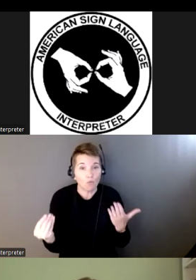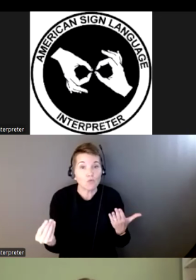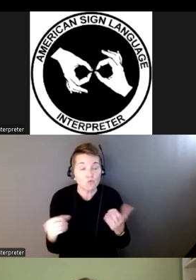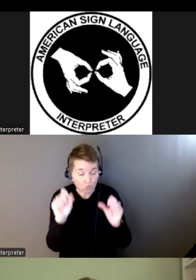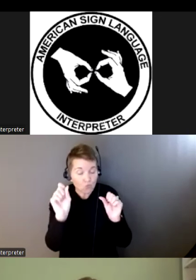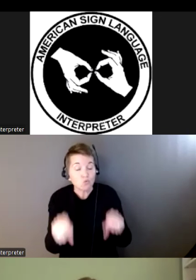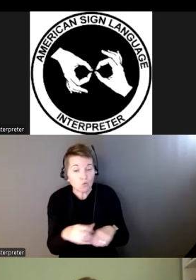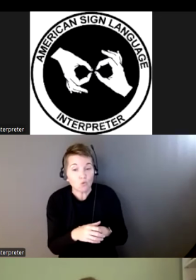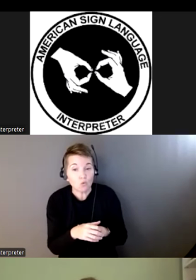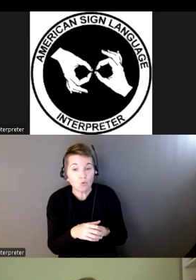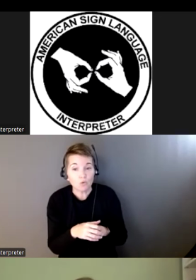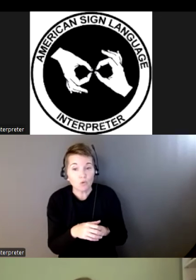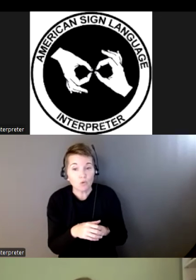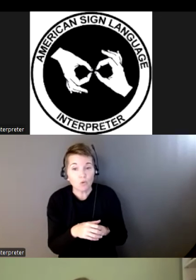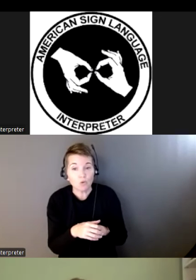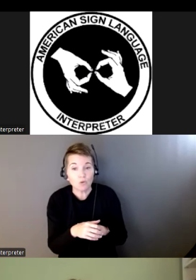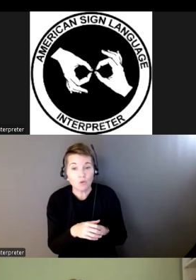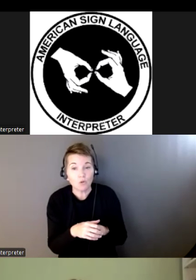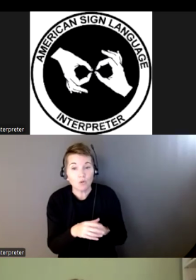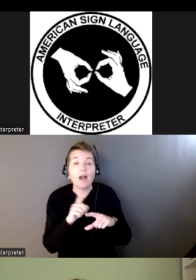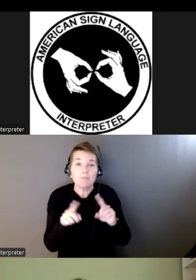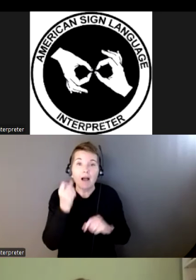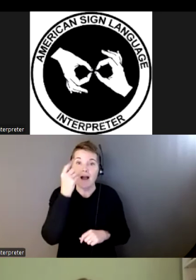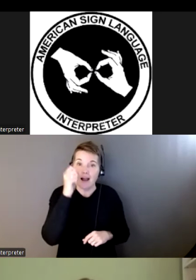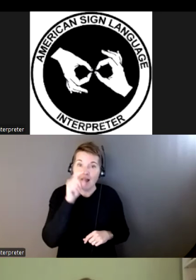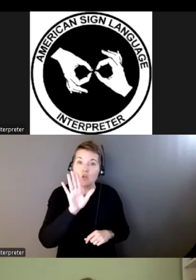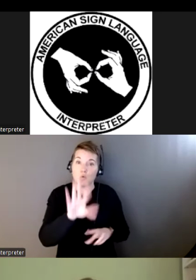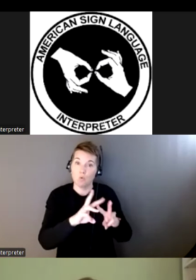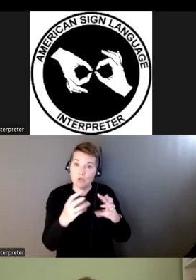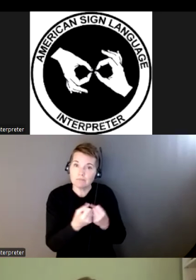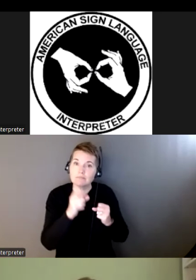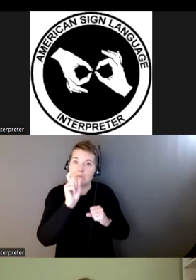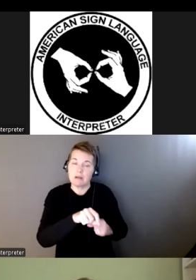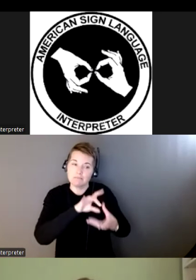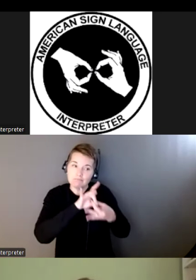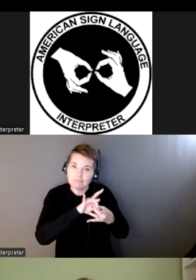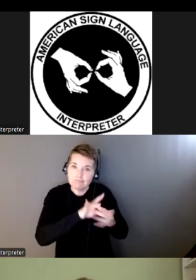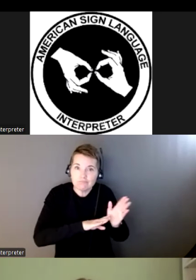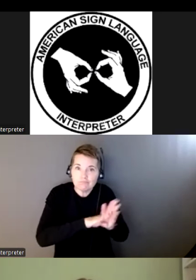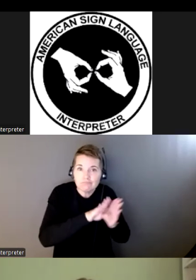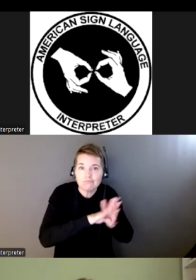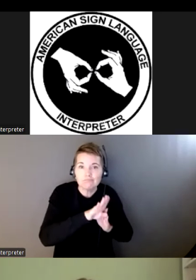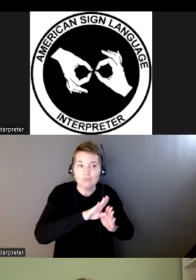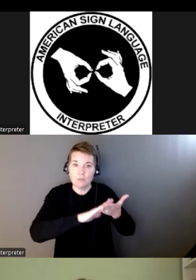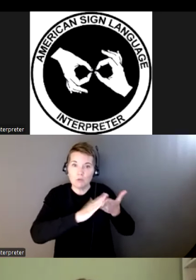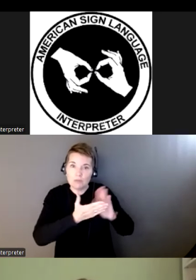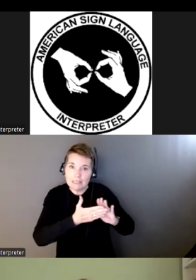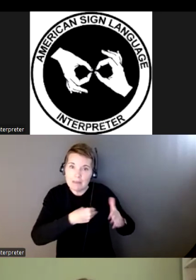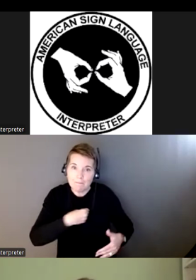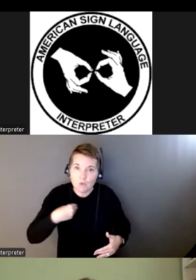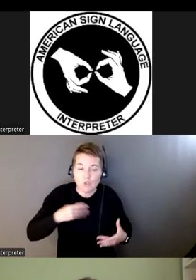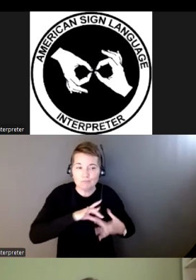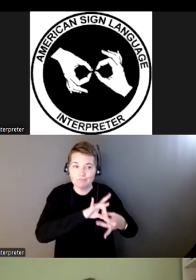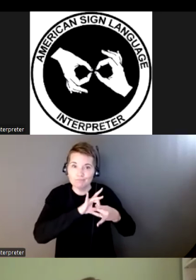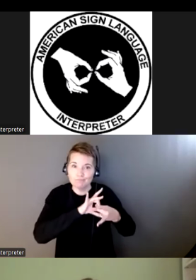relationship that you need to develop with the local community and with the branch, and the effort